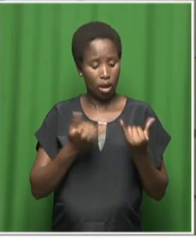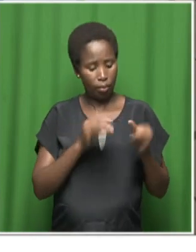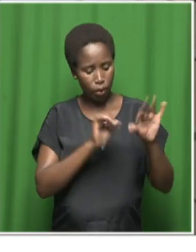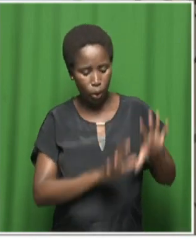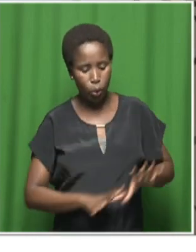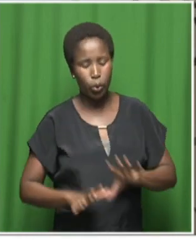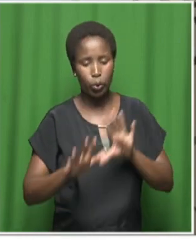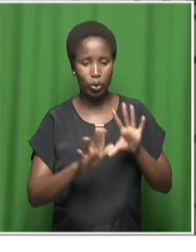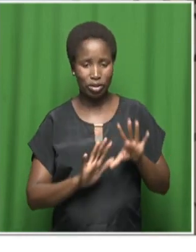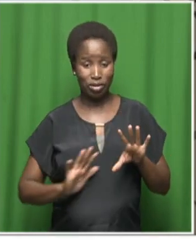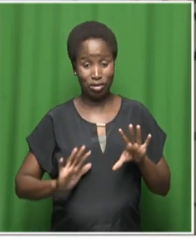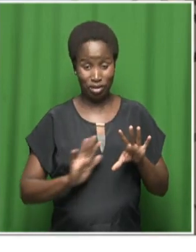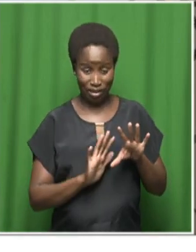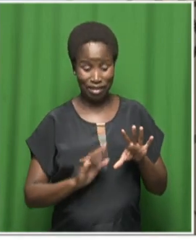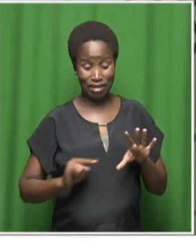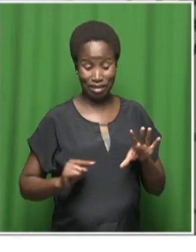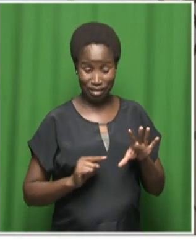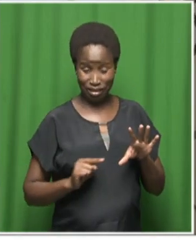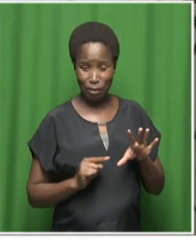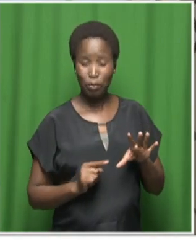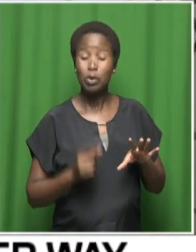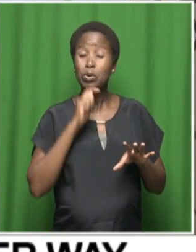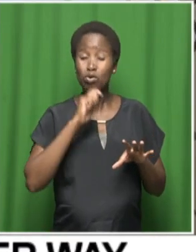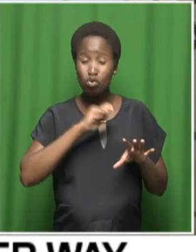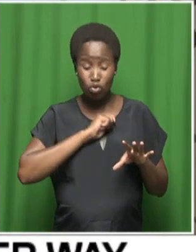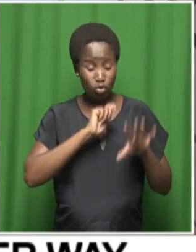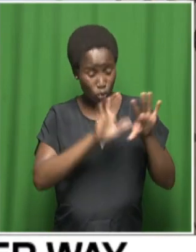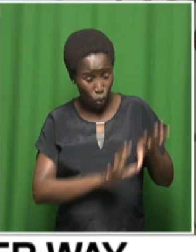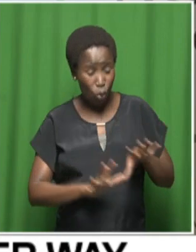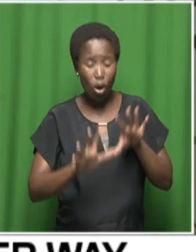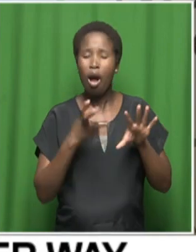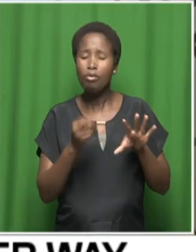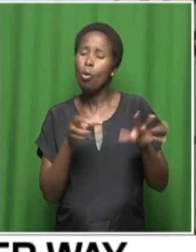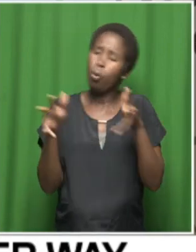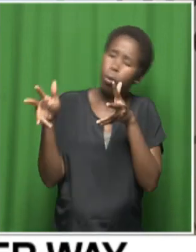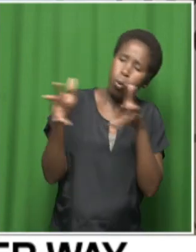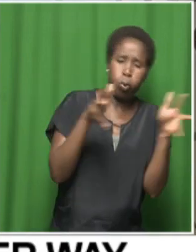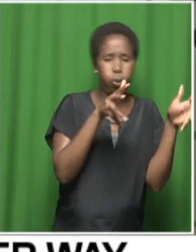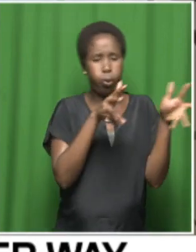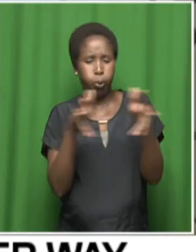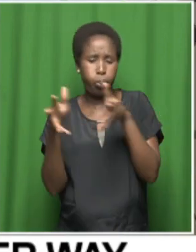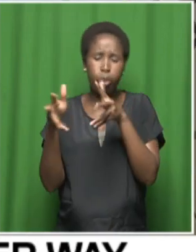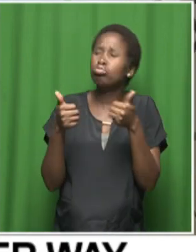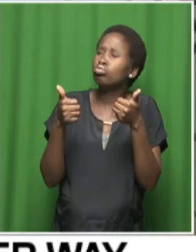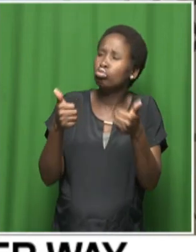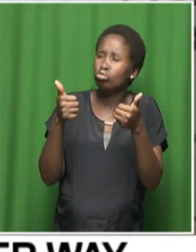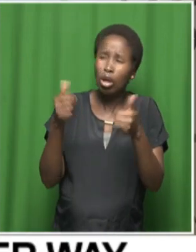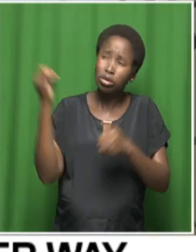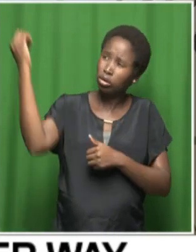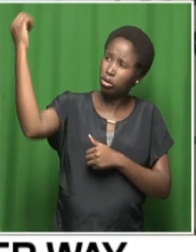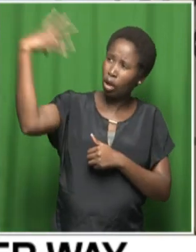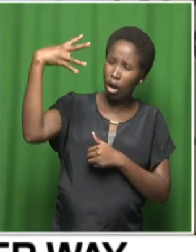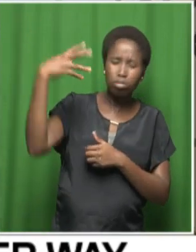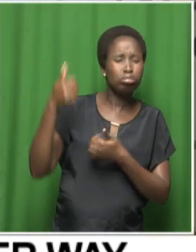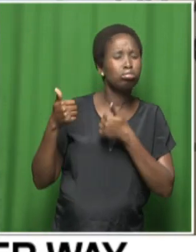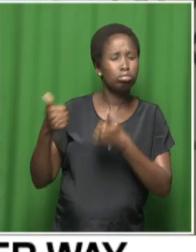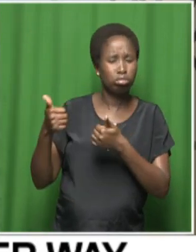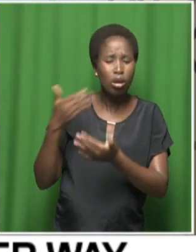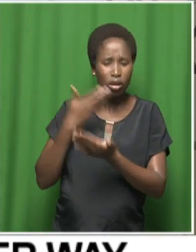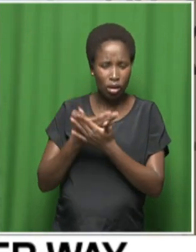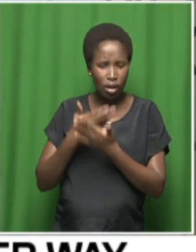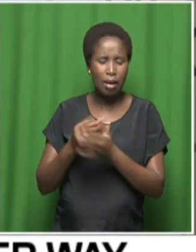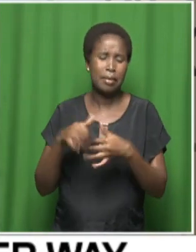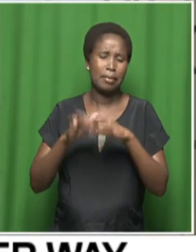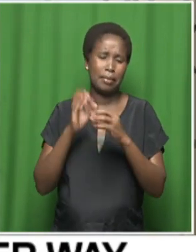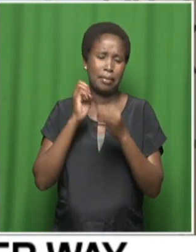said, with so much wind, with so much of the sun, we actually can be able to